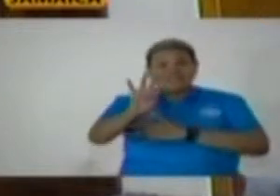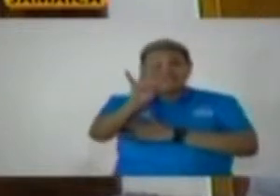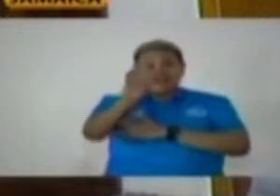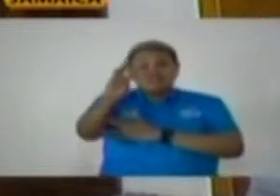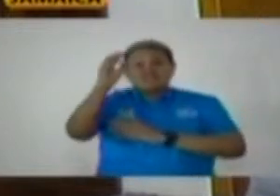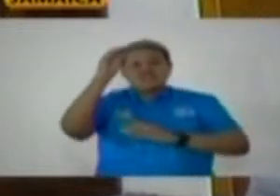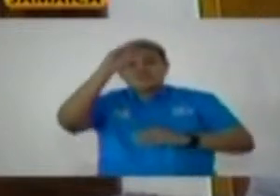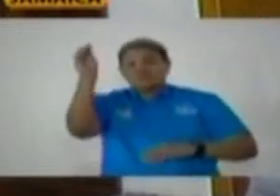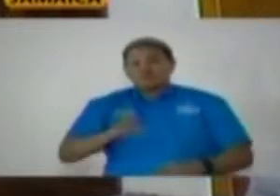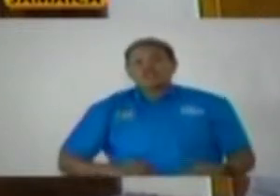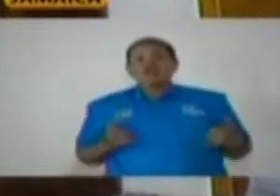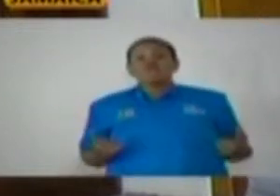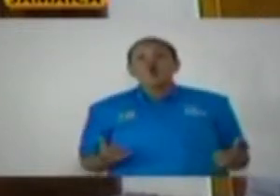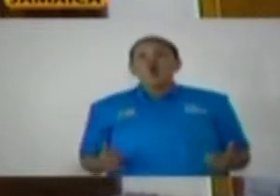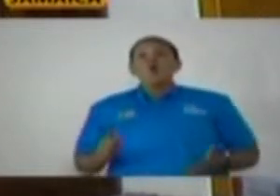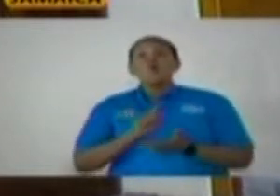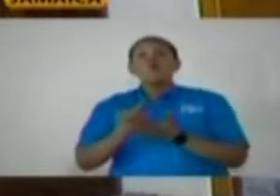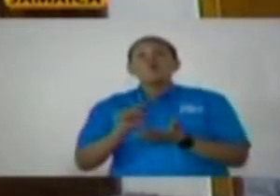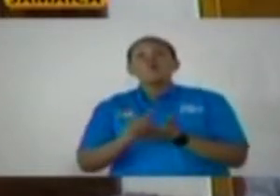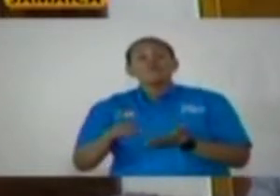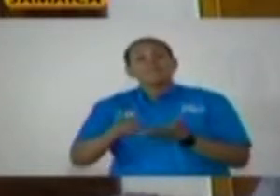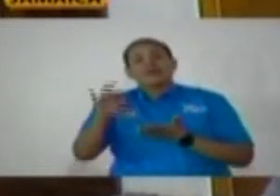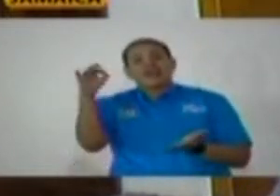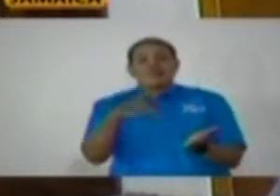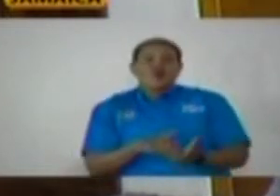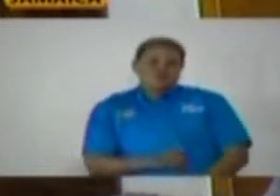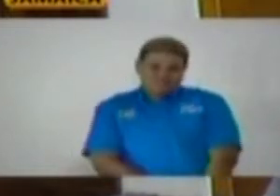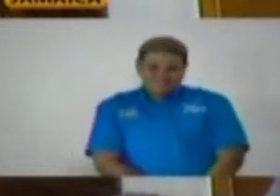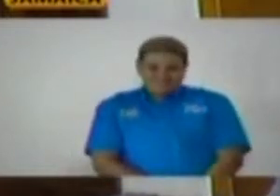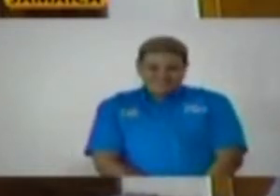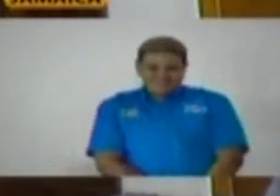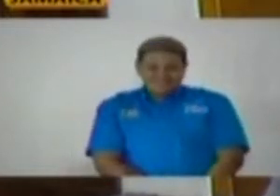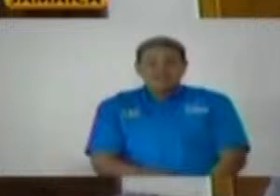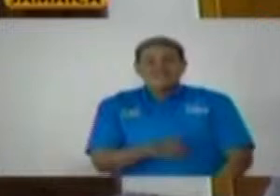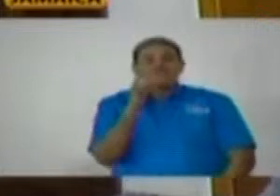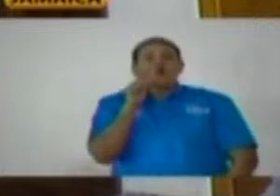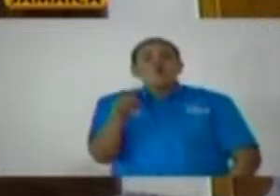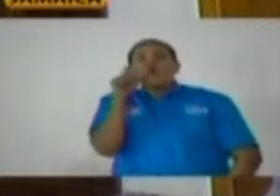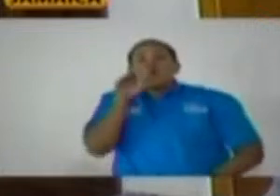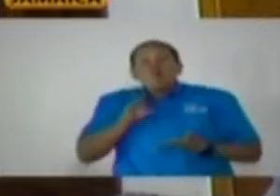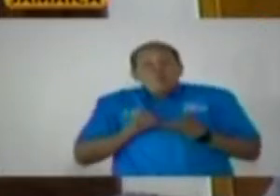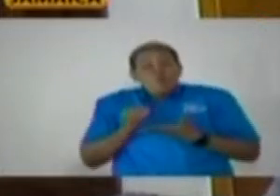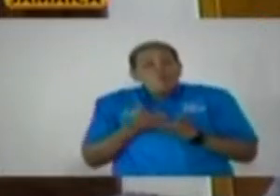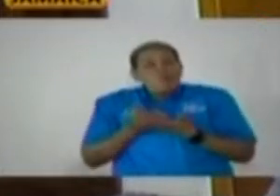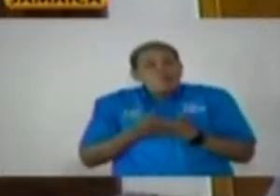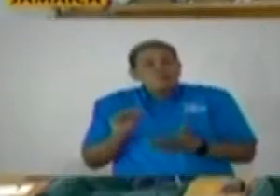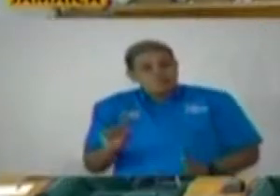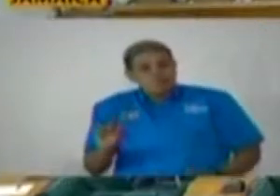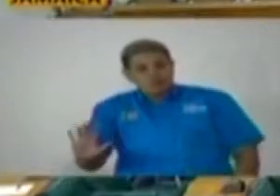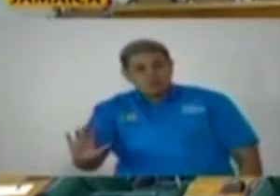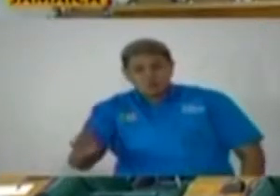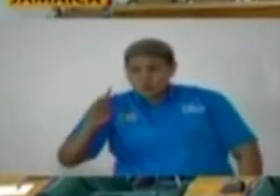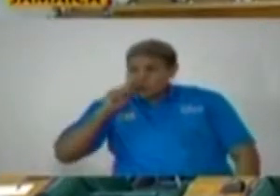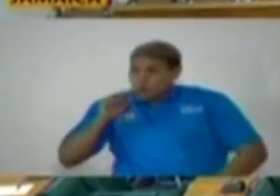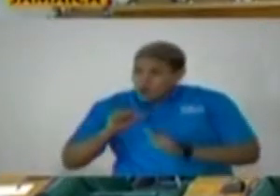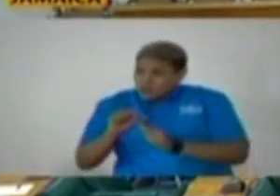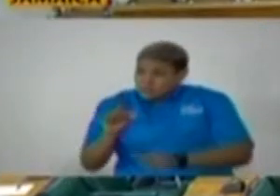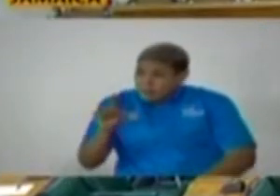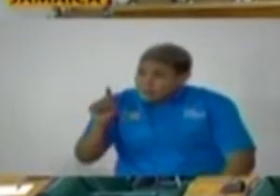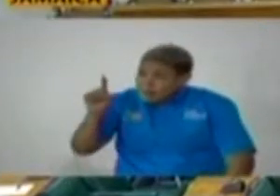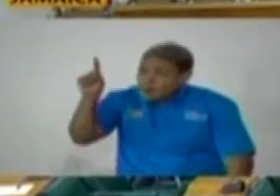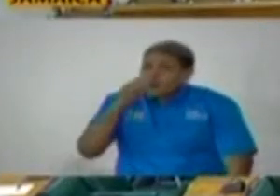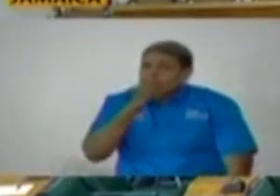current minimum wage. So, Madam Speaker, when we look at the constant raising up prices, you can see